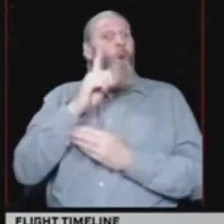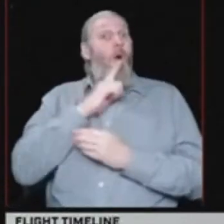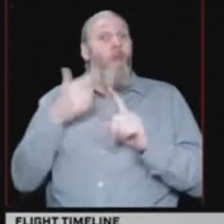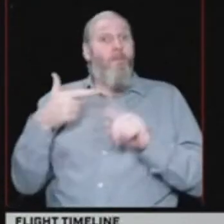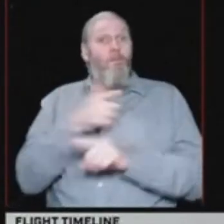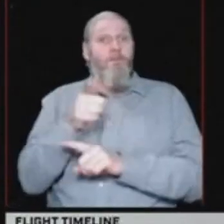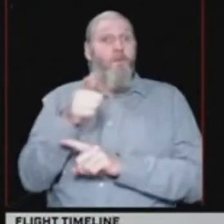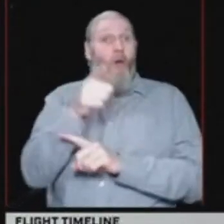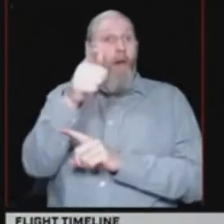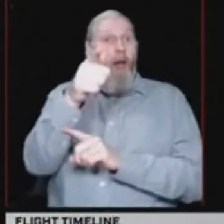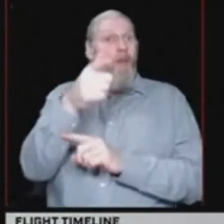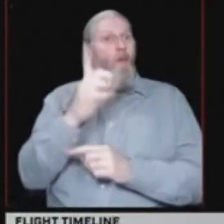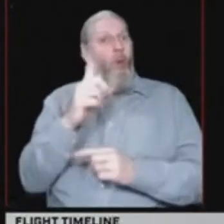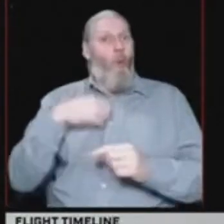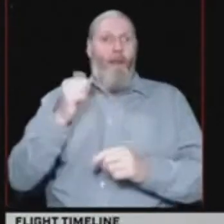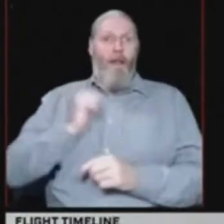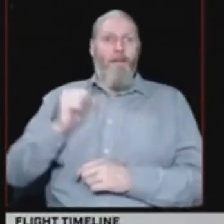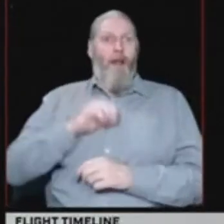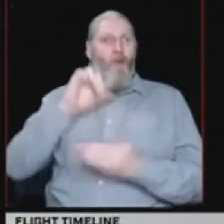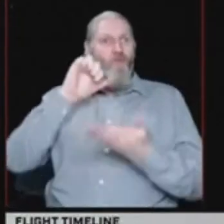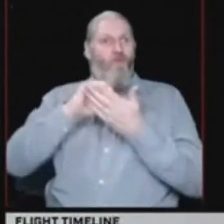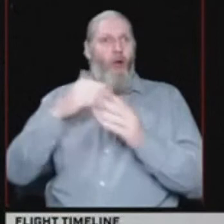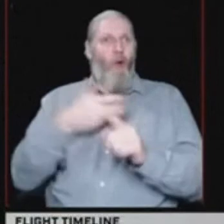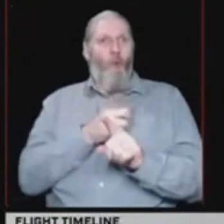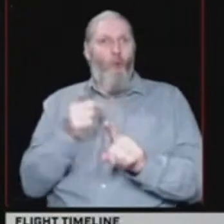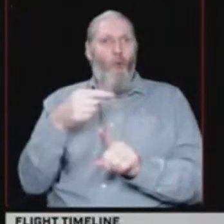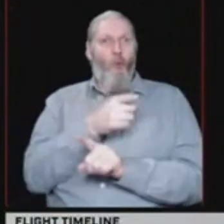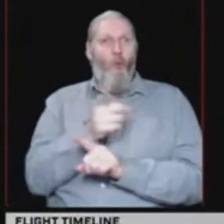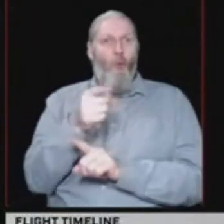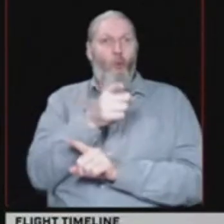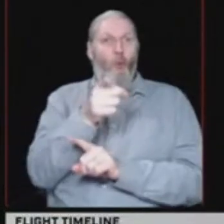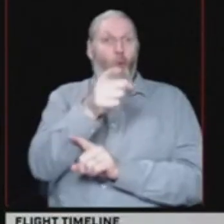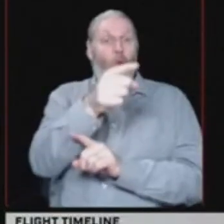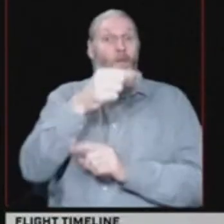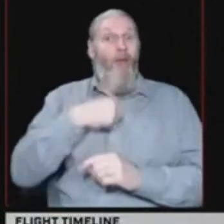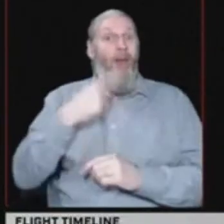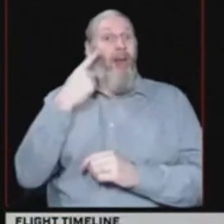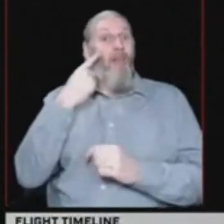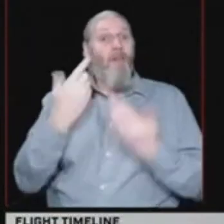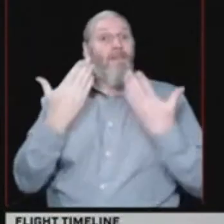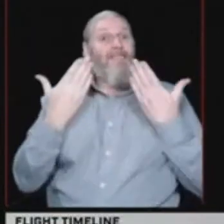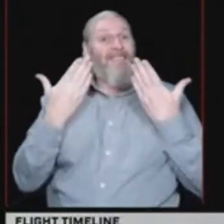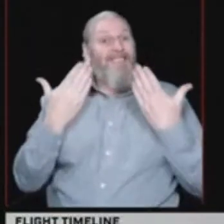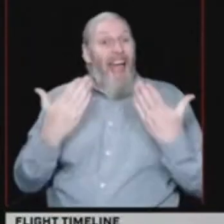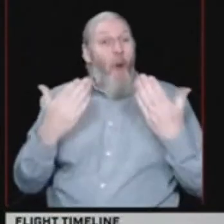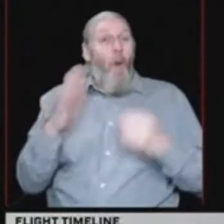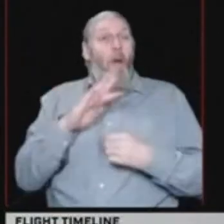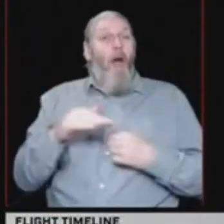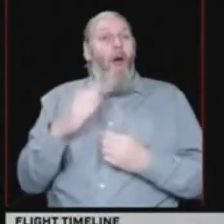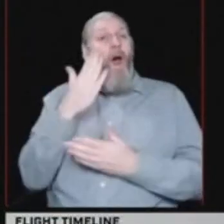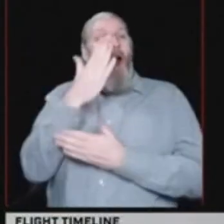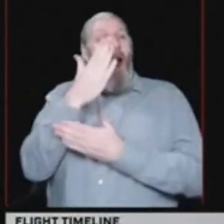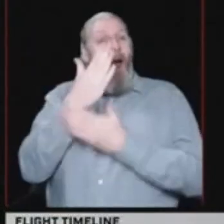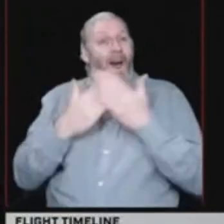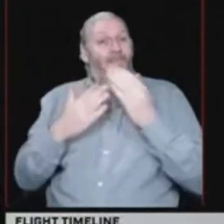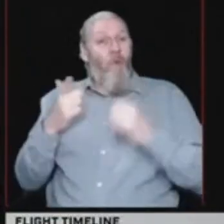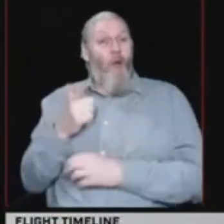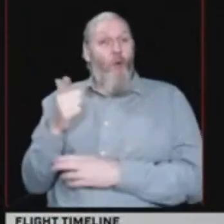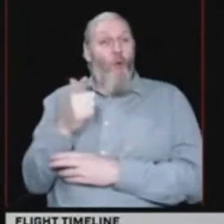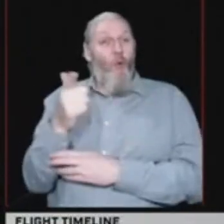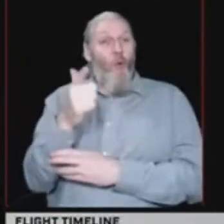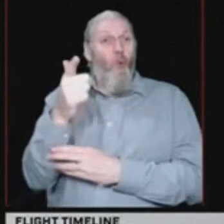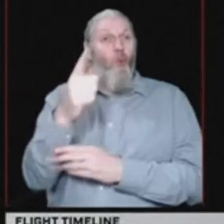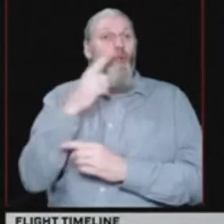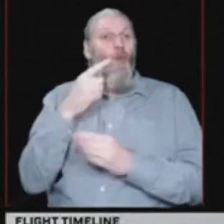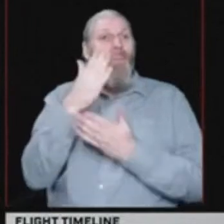those ground stations. We're probably almost coming up on halfway through our stage 2 burn number